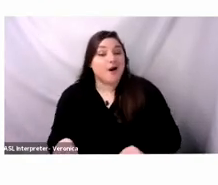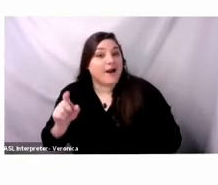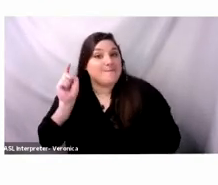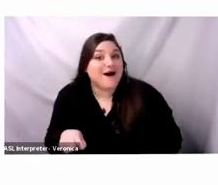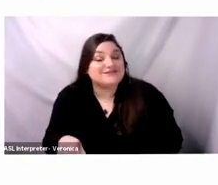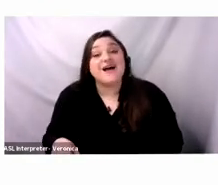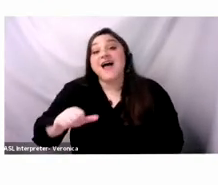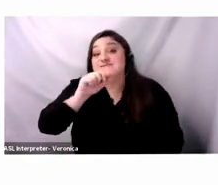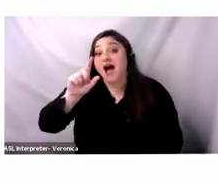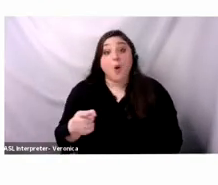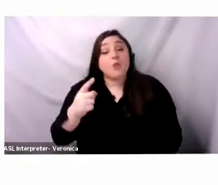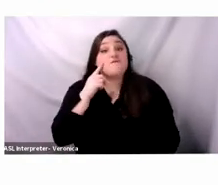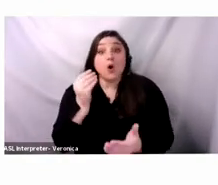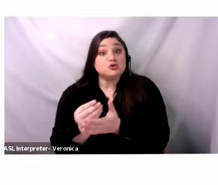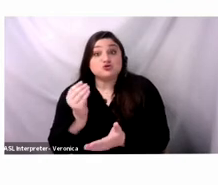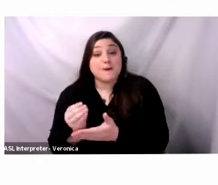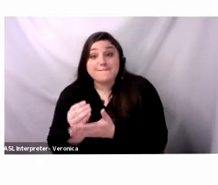as a way to connect with community.